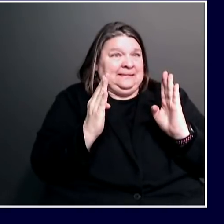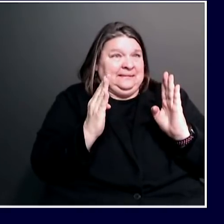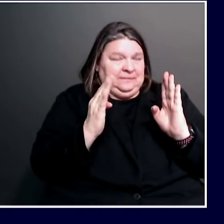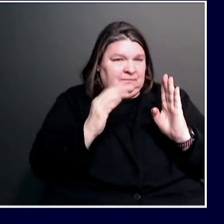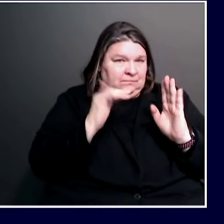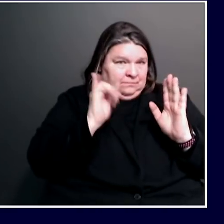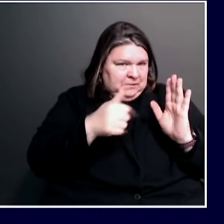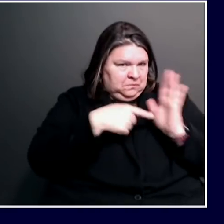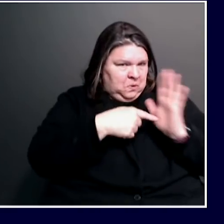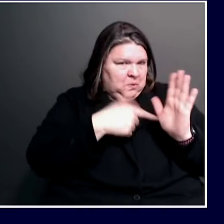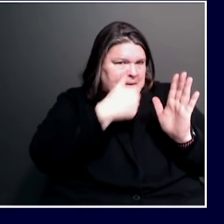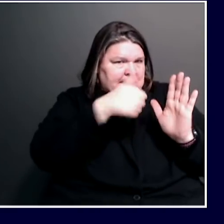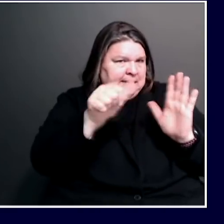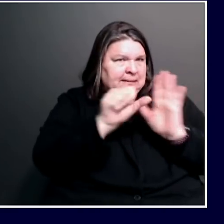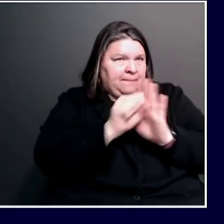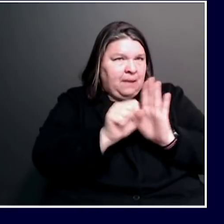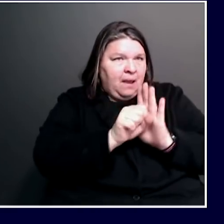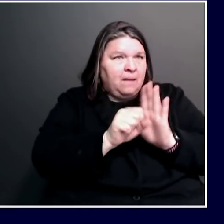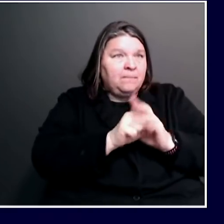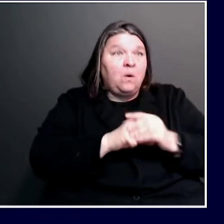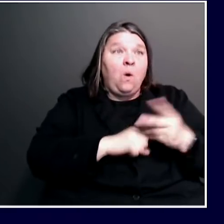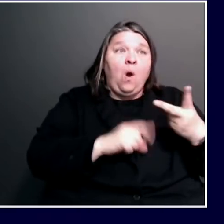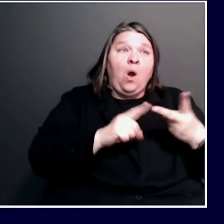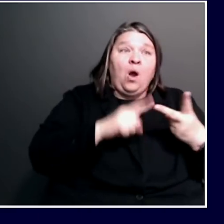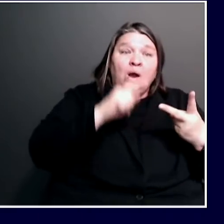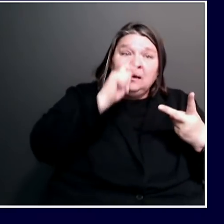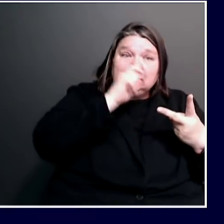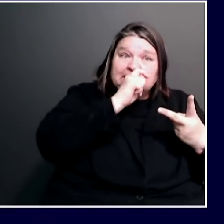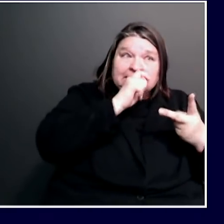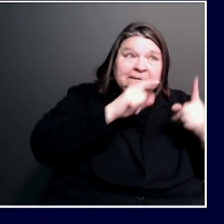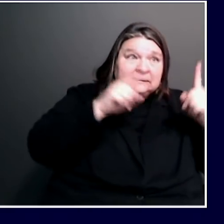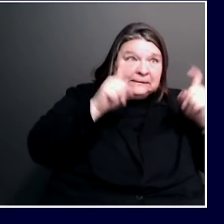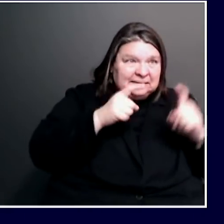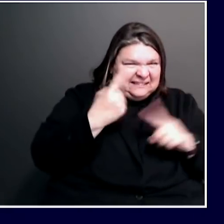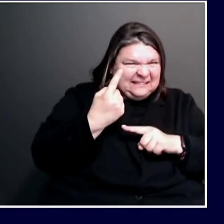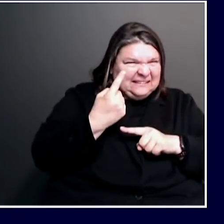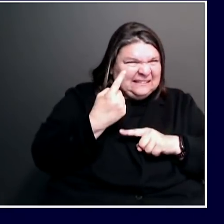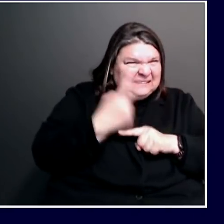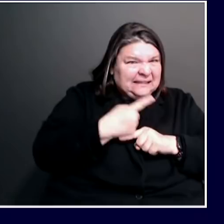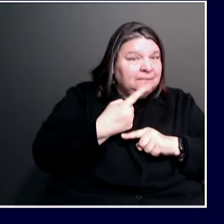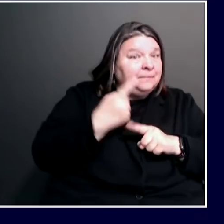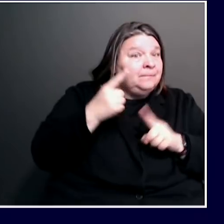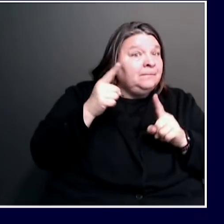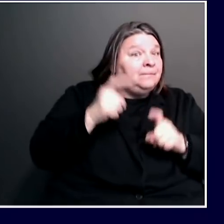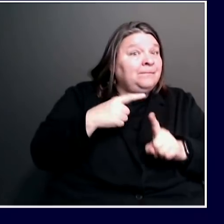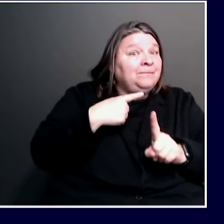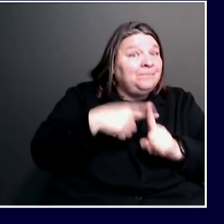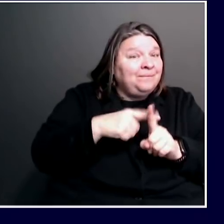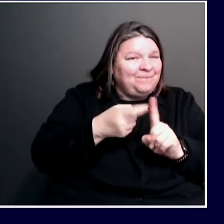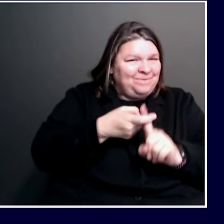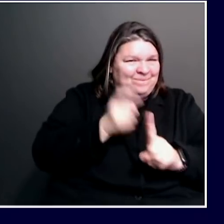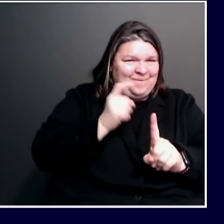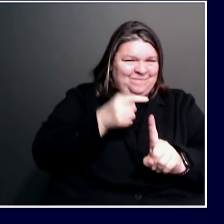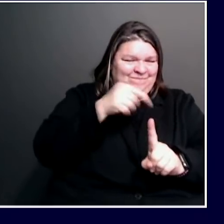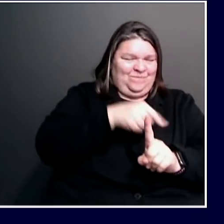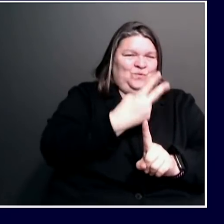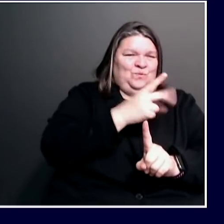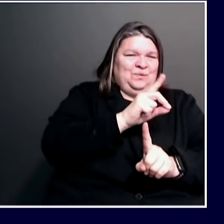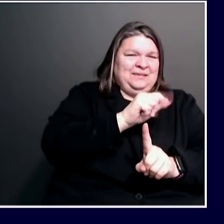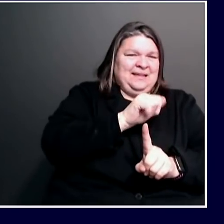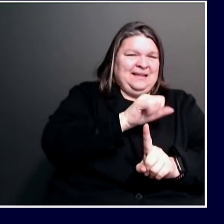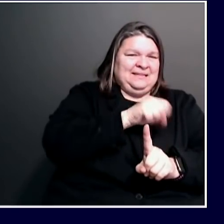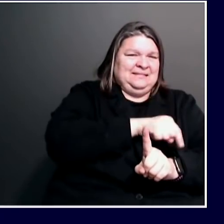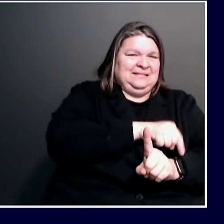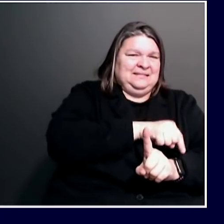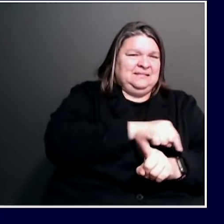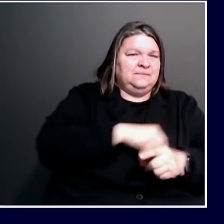took your test. The second thing is that even though the state-operated contact